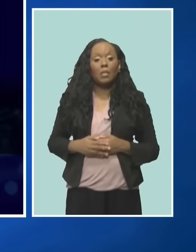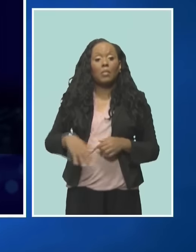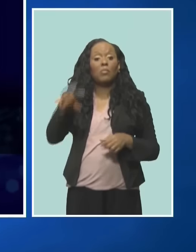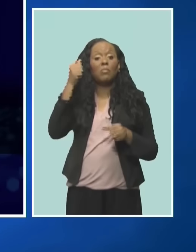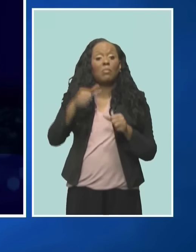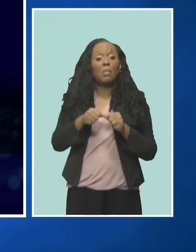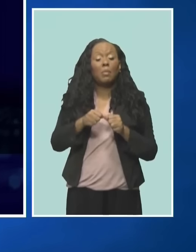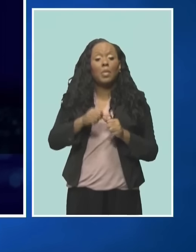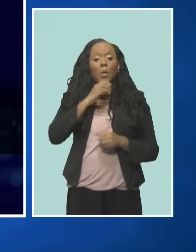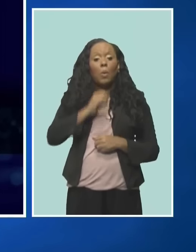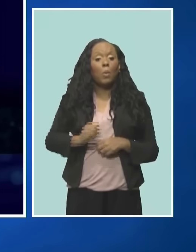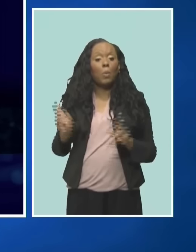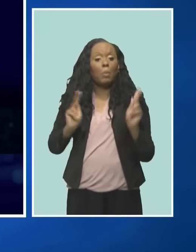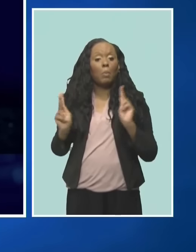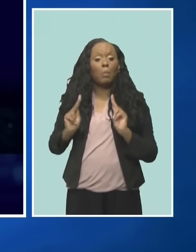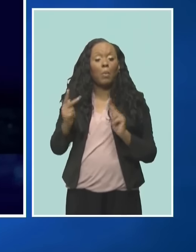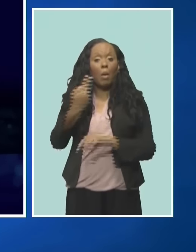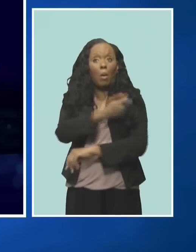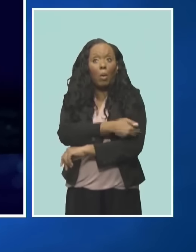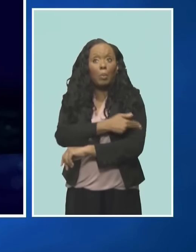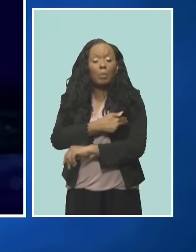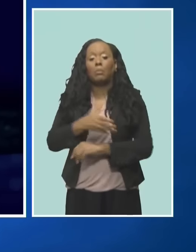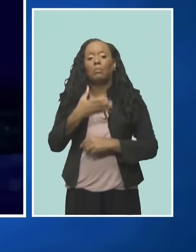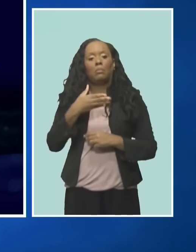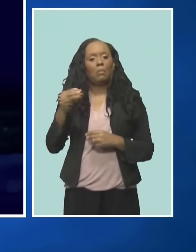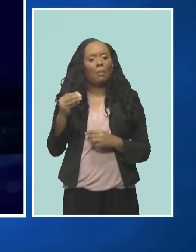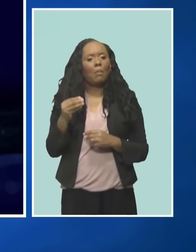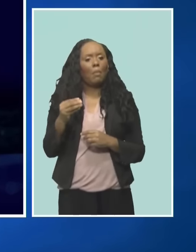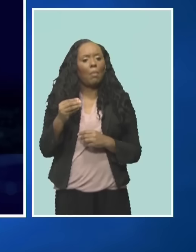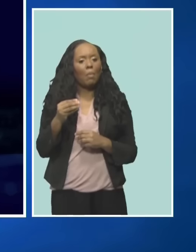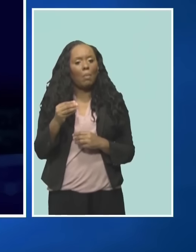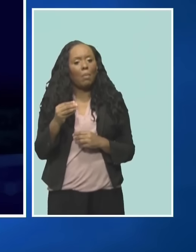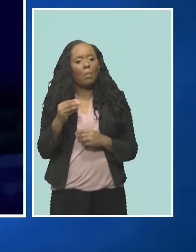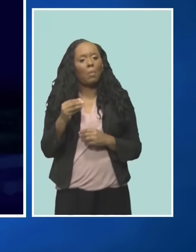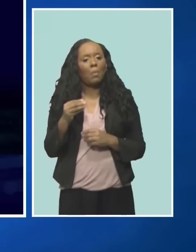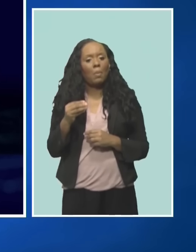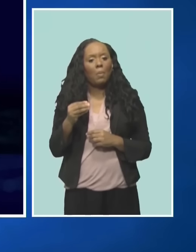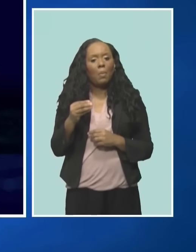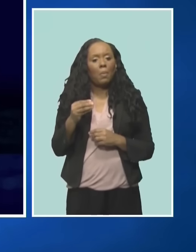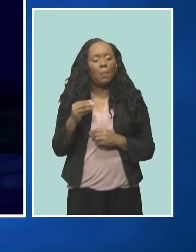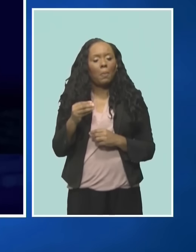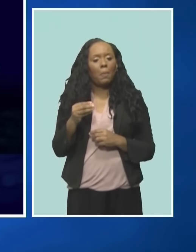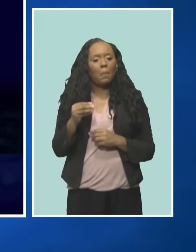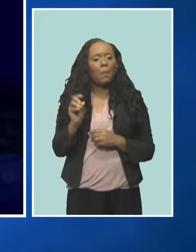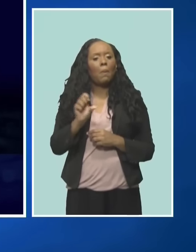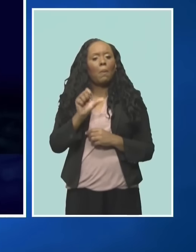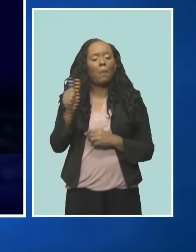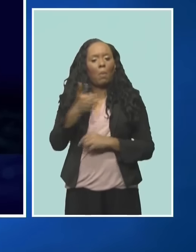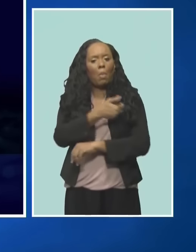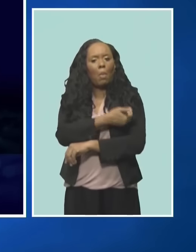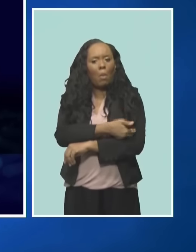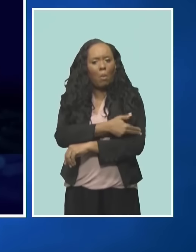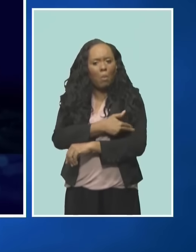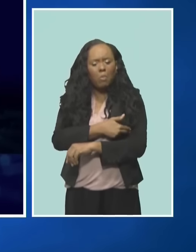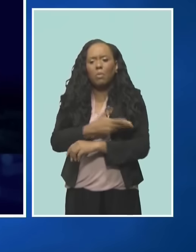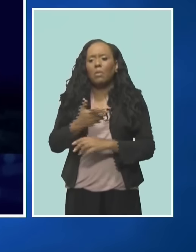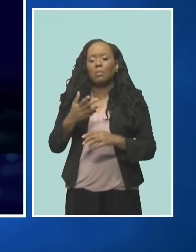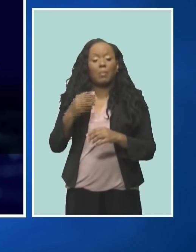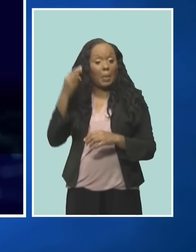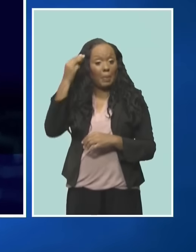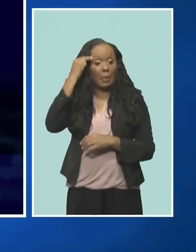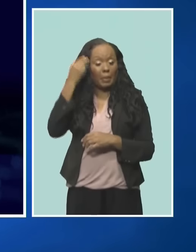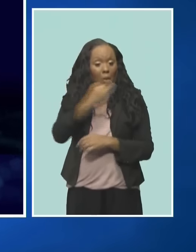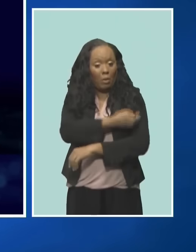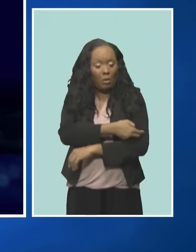the public domain. Those transmission rates have fallen off, and